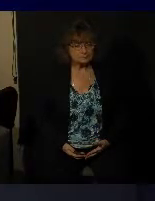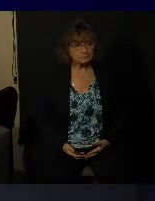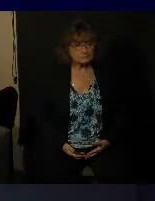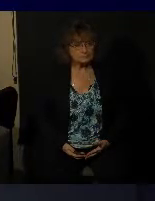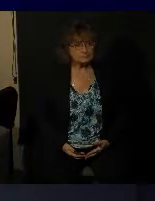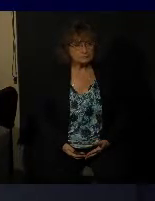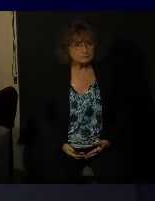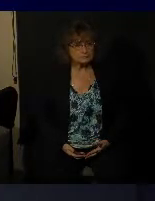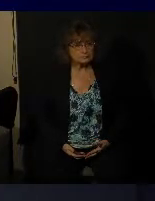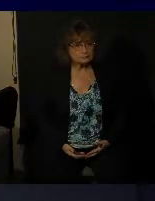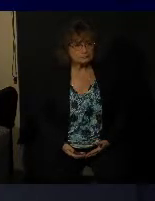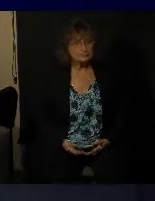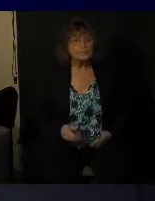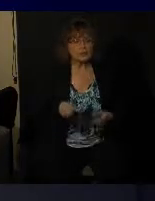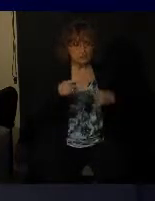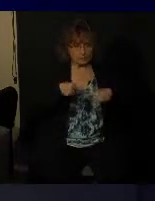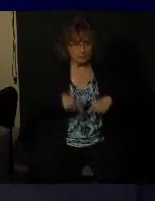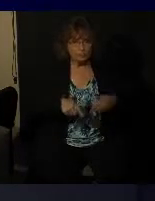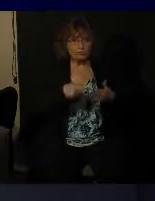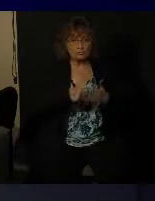I went through the program really fast.